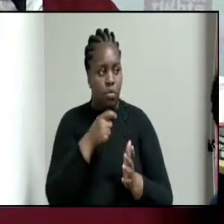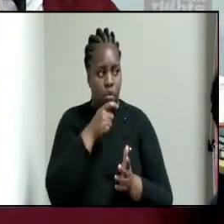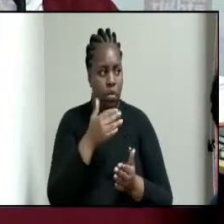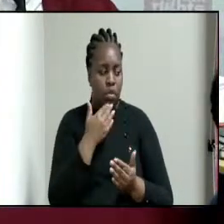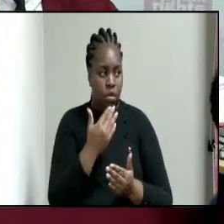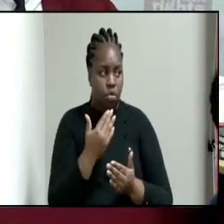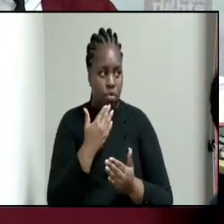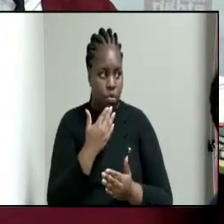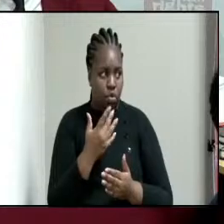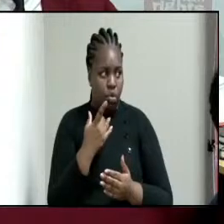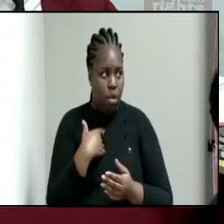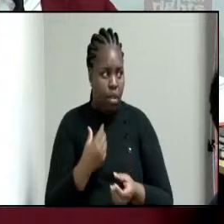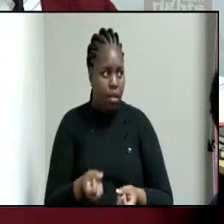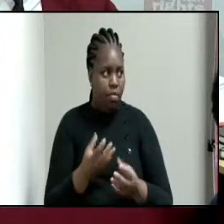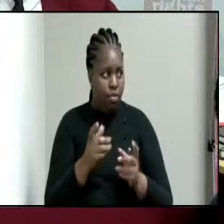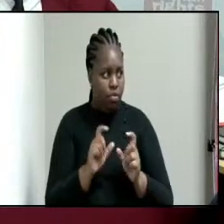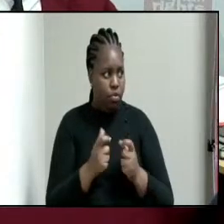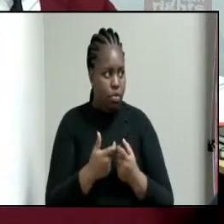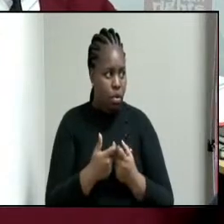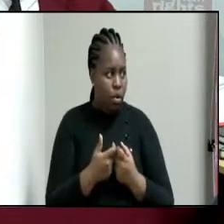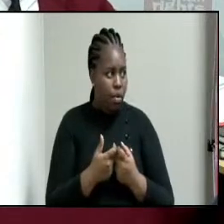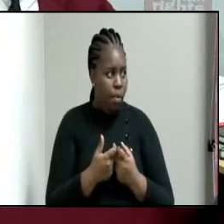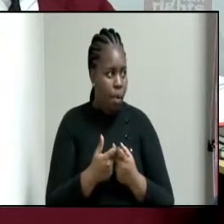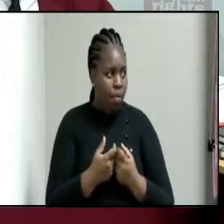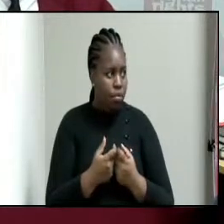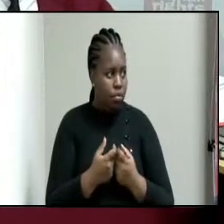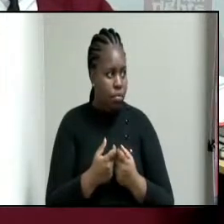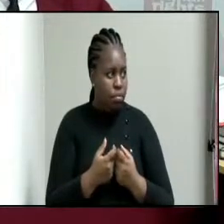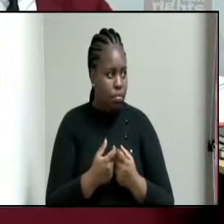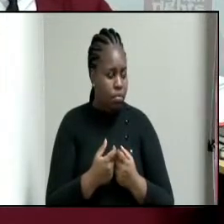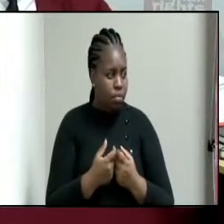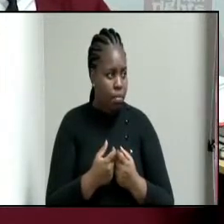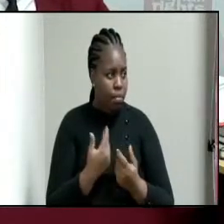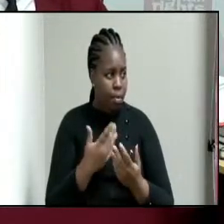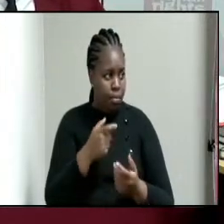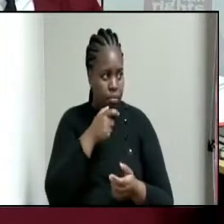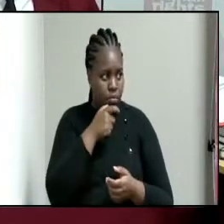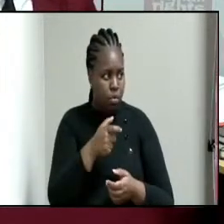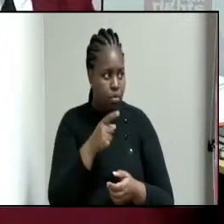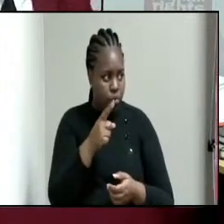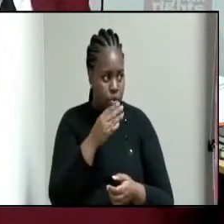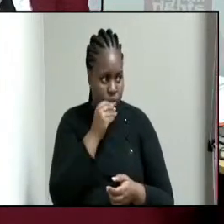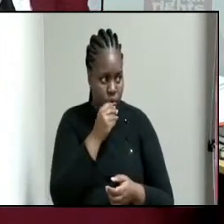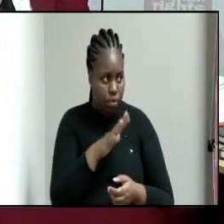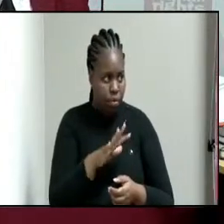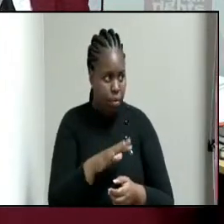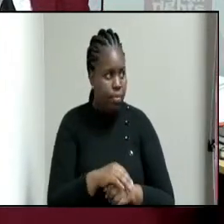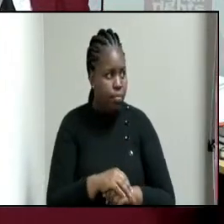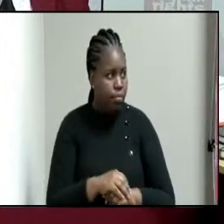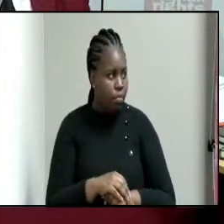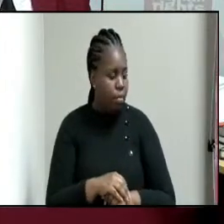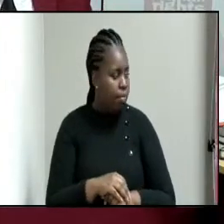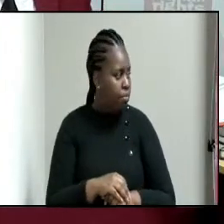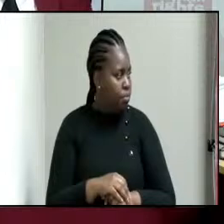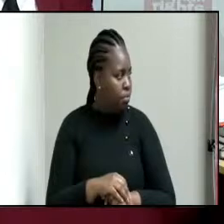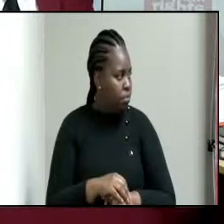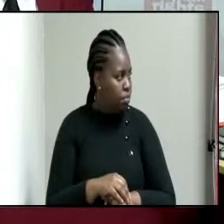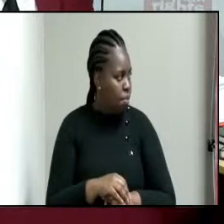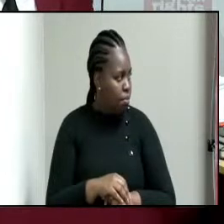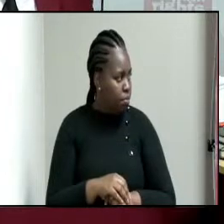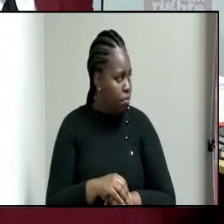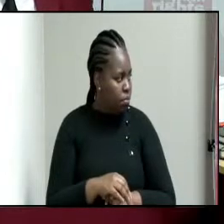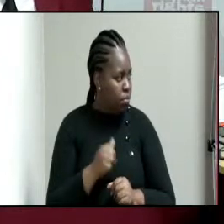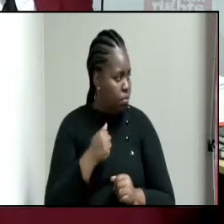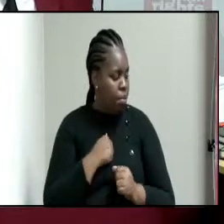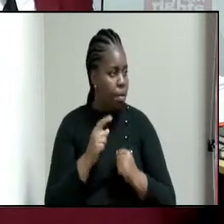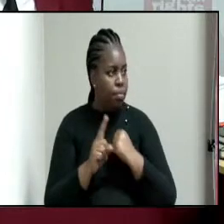Thank you for that. I will give to Commissioner Mkhwetla in a second to maybe comment on what you have said. I think maybe this